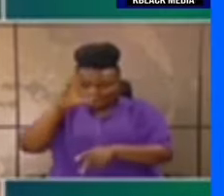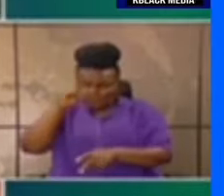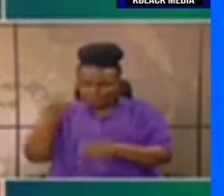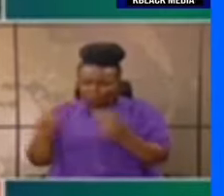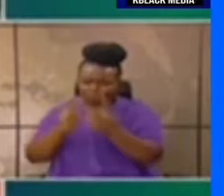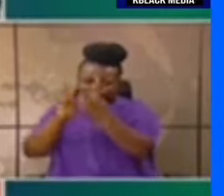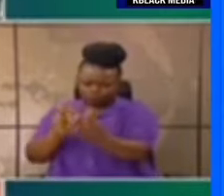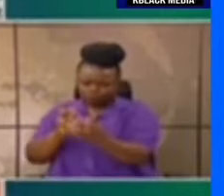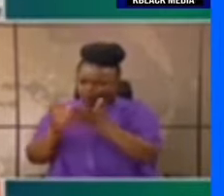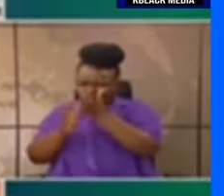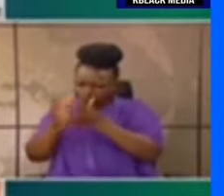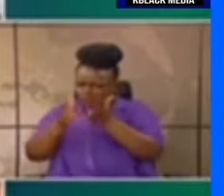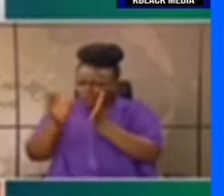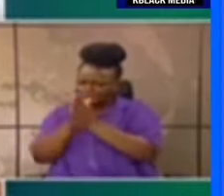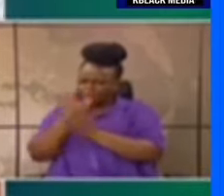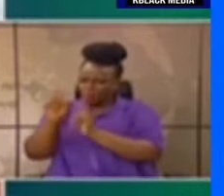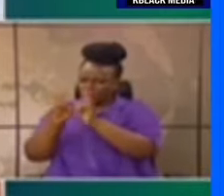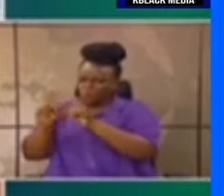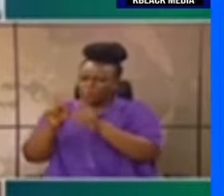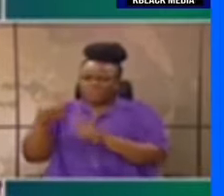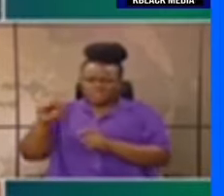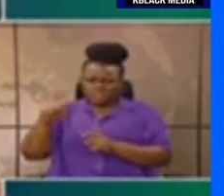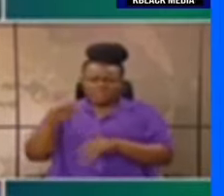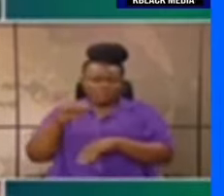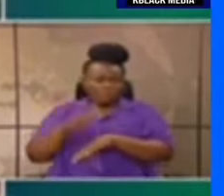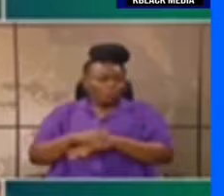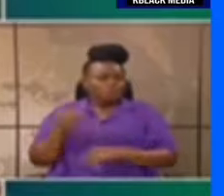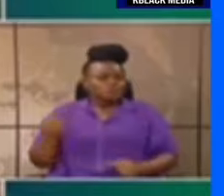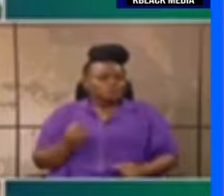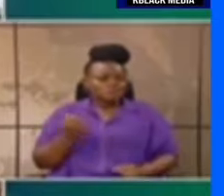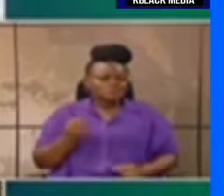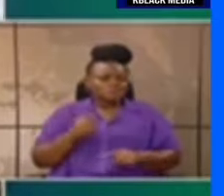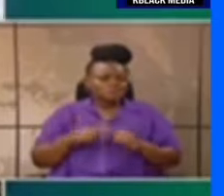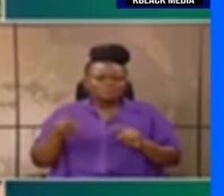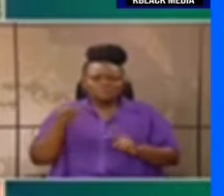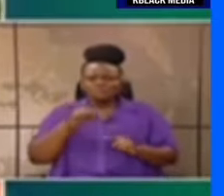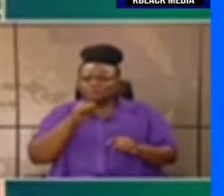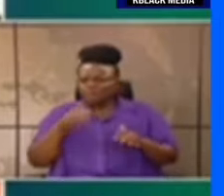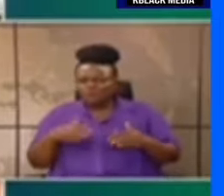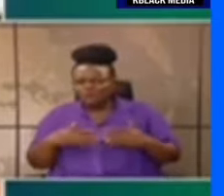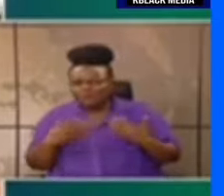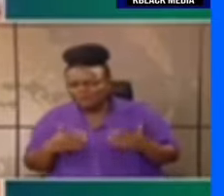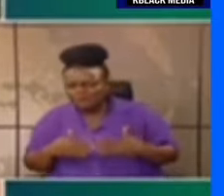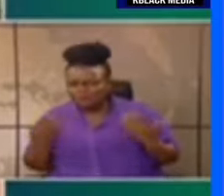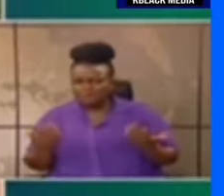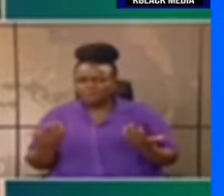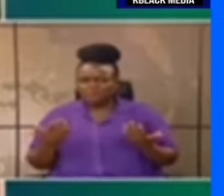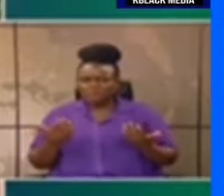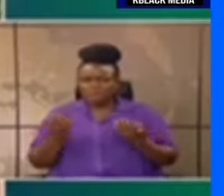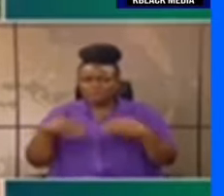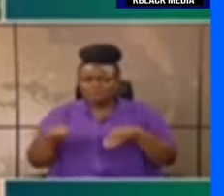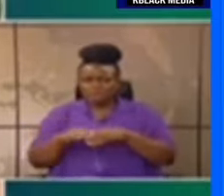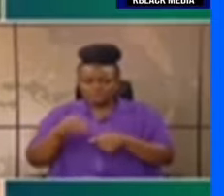no ono so e ma complain say report here Saturday no nya dia o manager ho e dey neba neba because e wo social